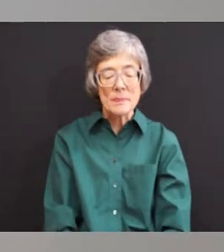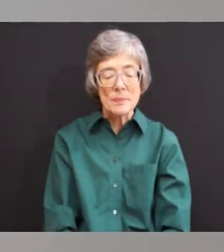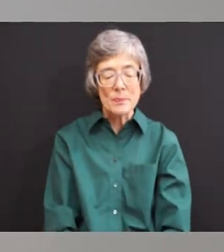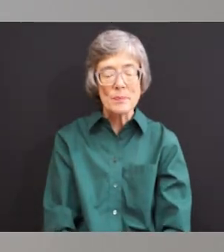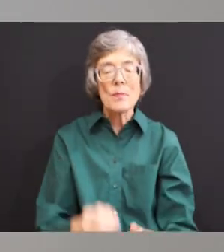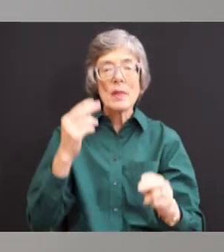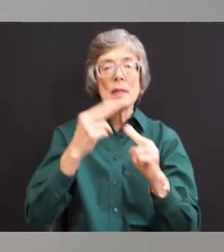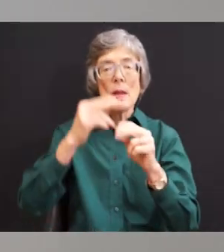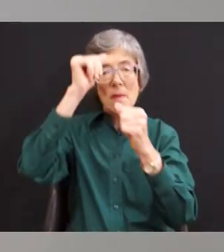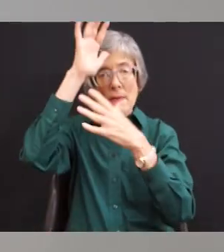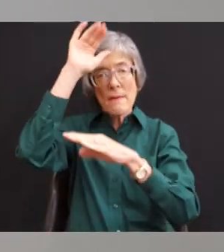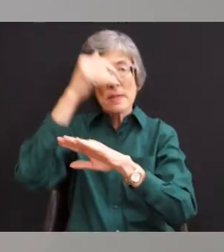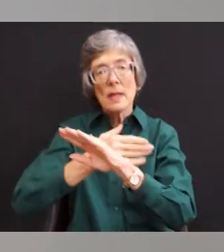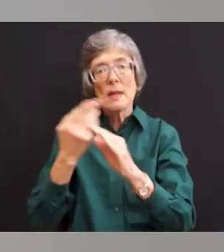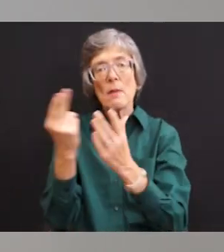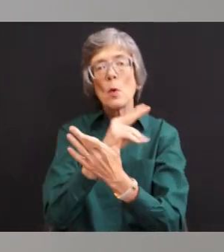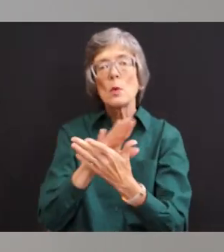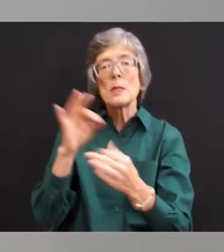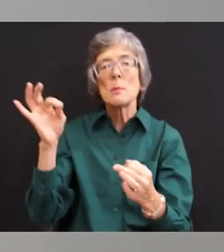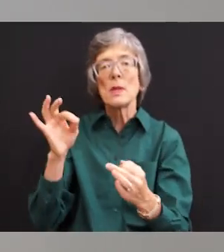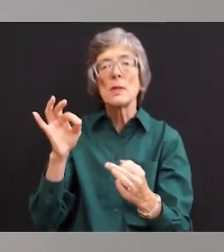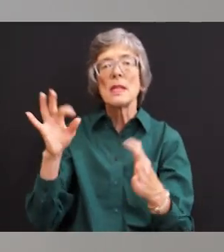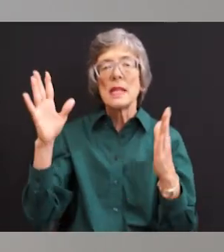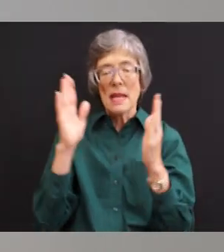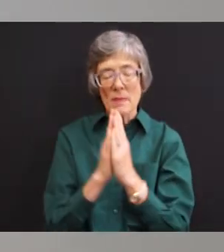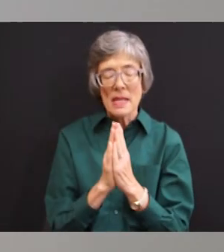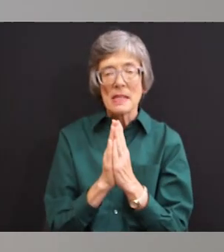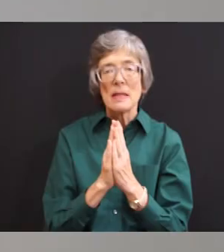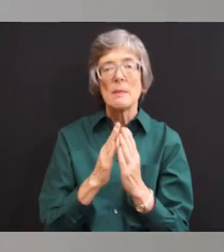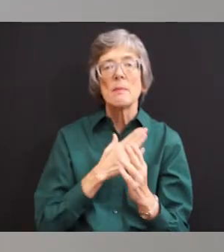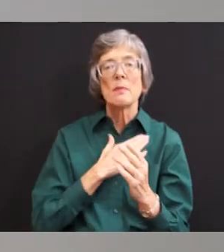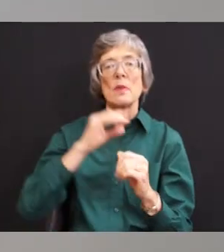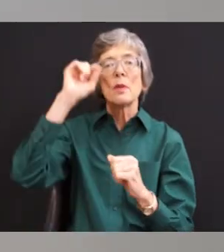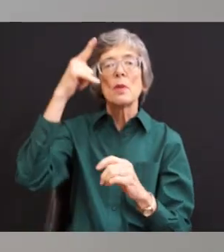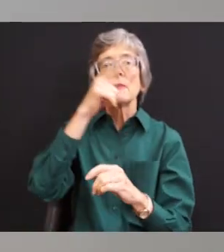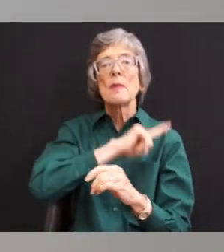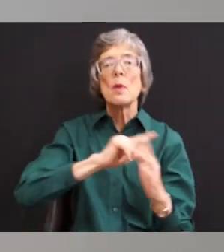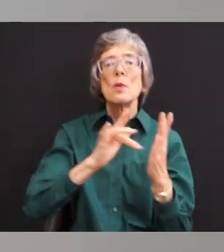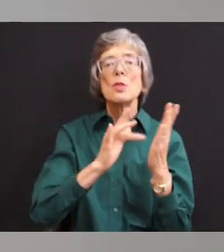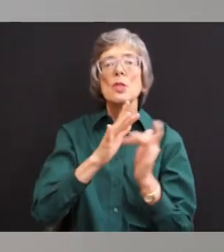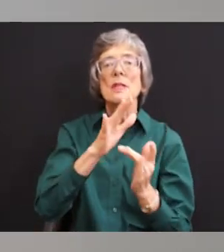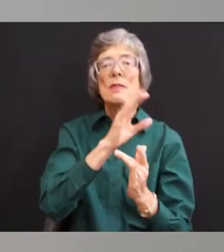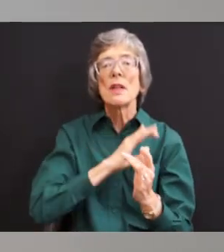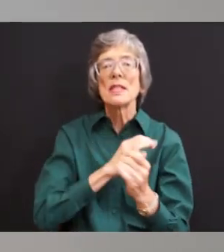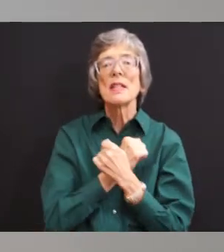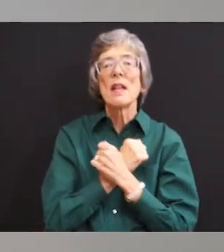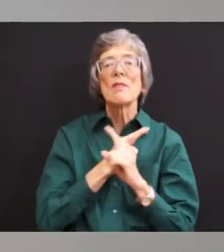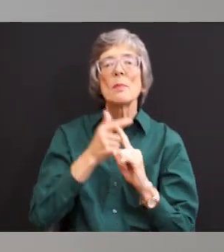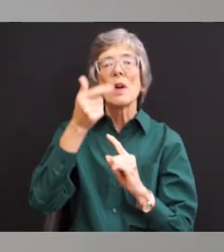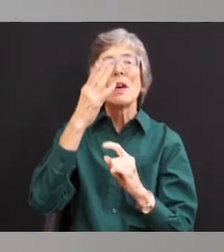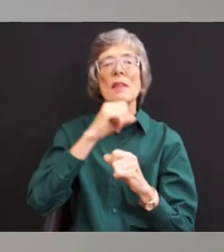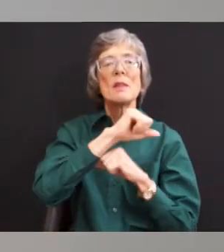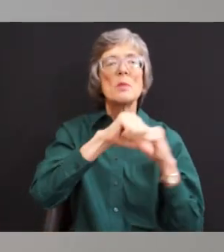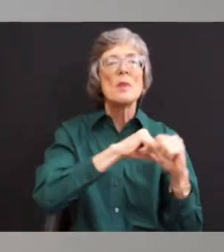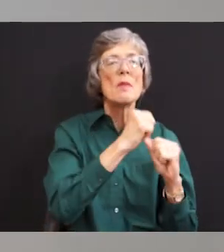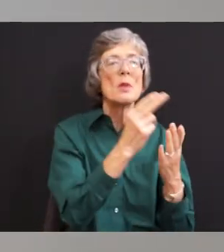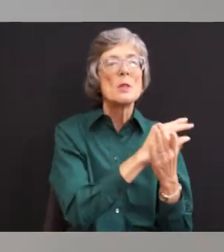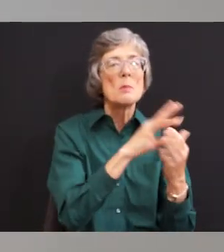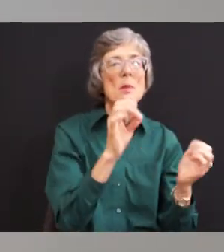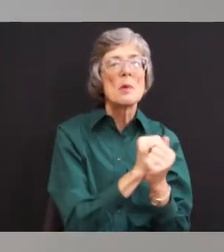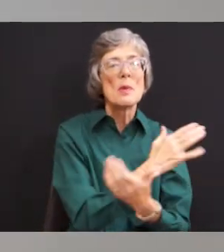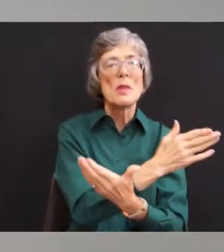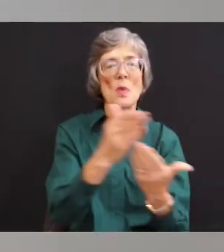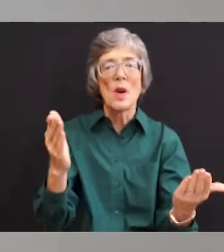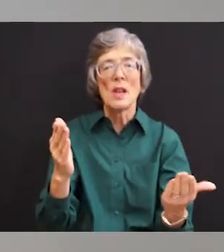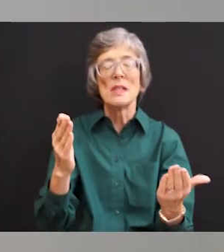In the name of the Father, and of the Son, and of the Holy Spirit. Amen. The grace of our Lord Jesus Christ, and love of God, and the communion of the Holy Spirit be with you all. And